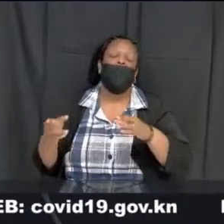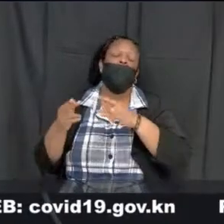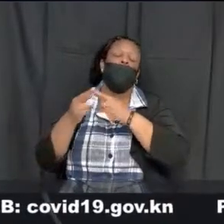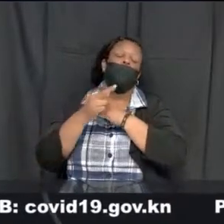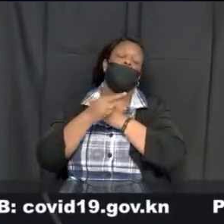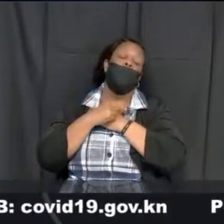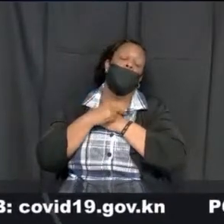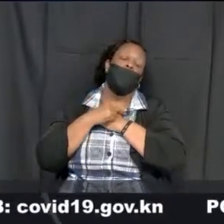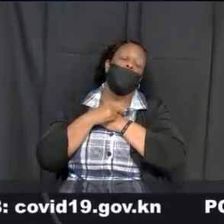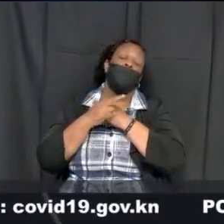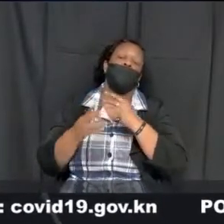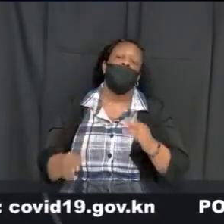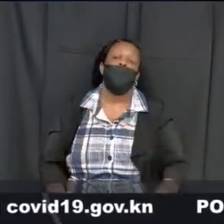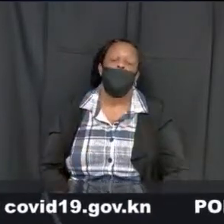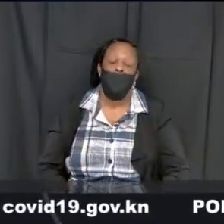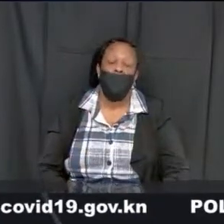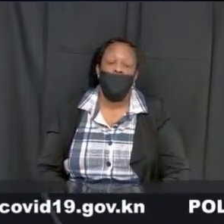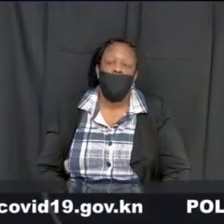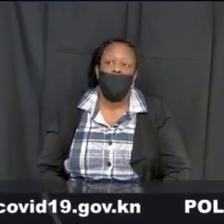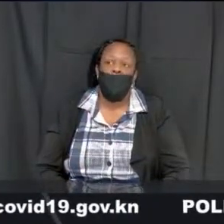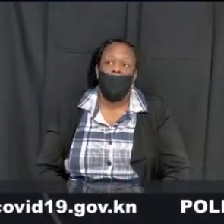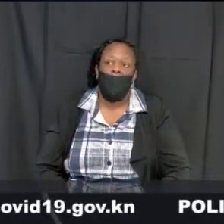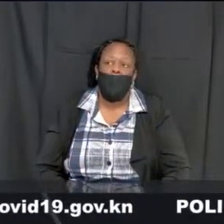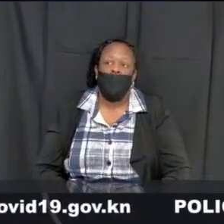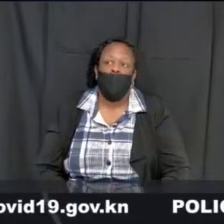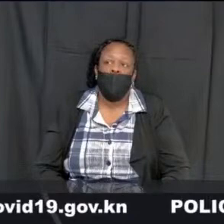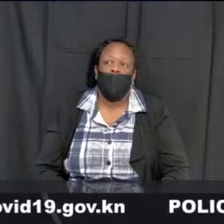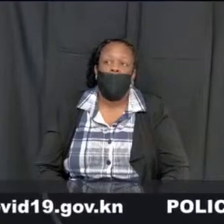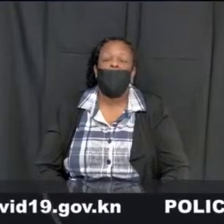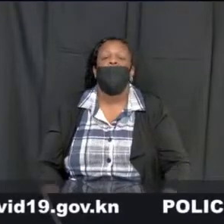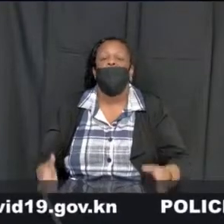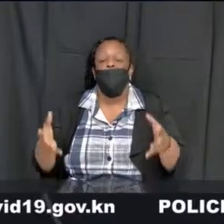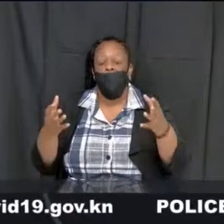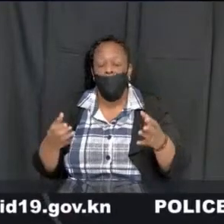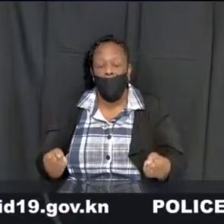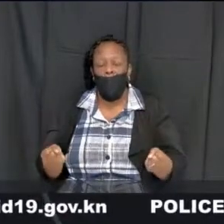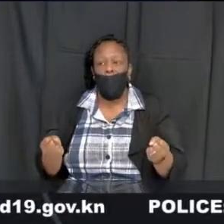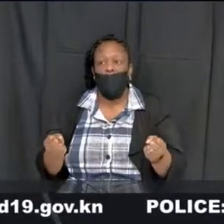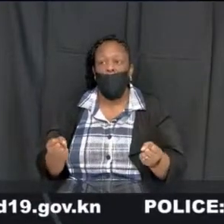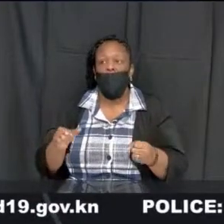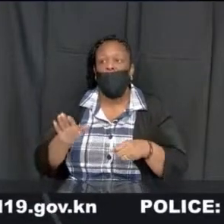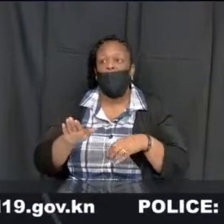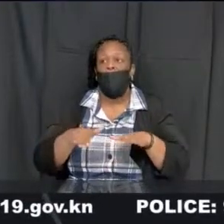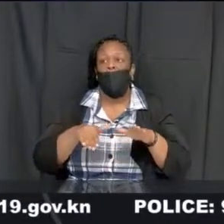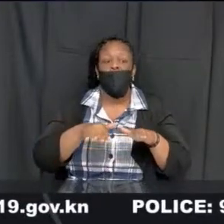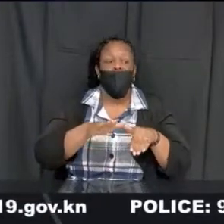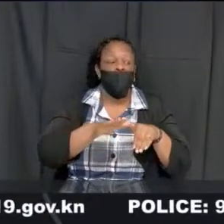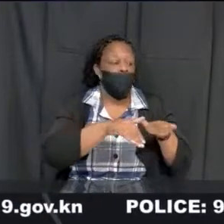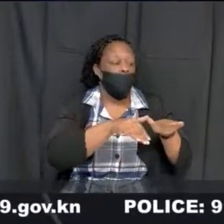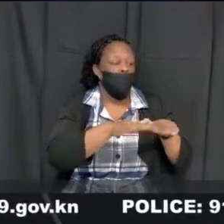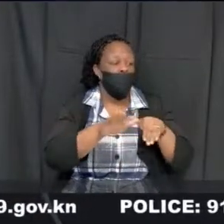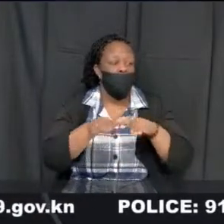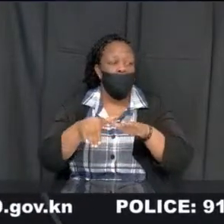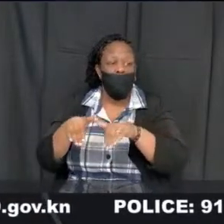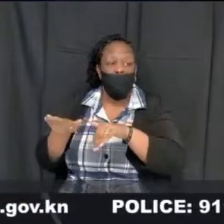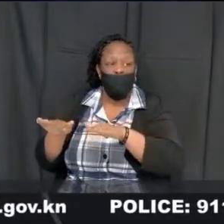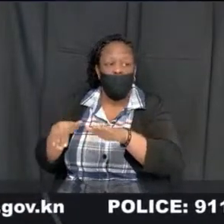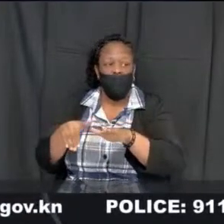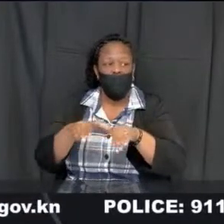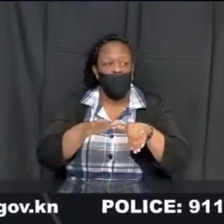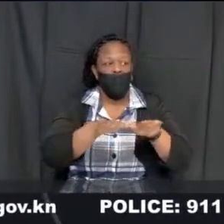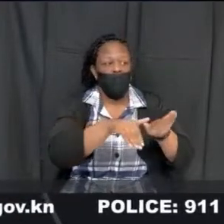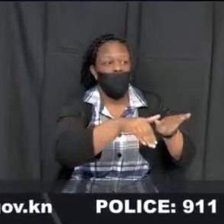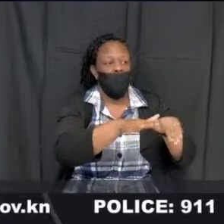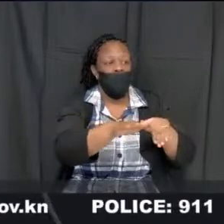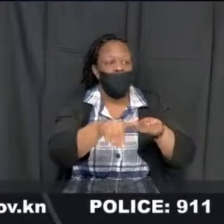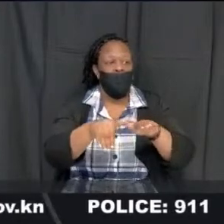we reach it, we will not rest. We're going to reach and walk through every single byways and walkways in each community in